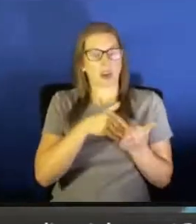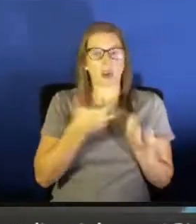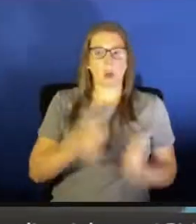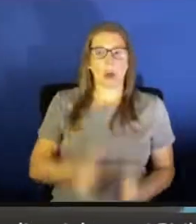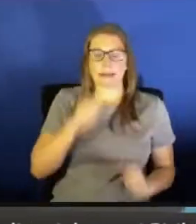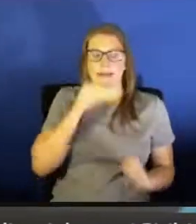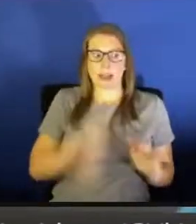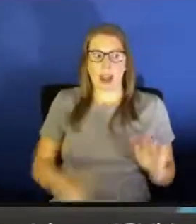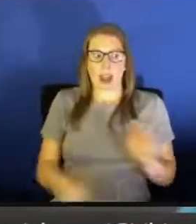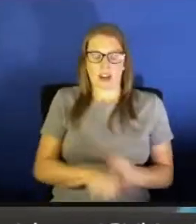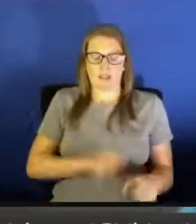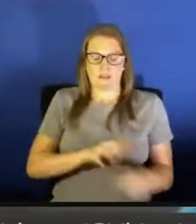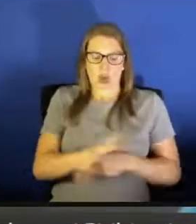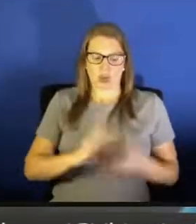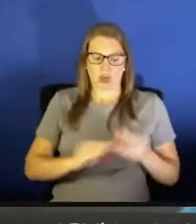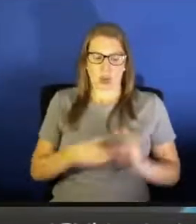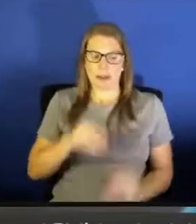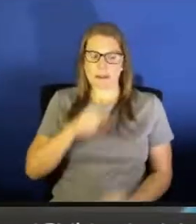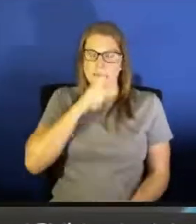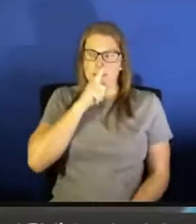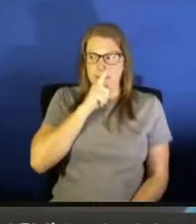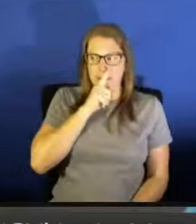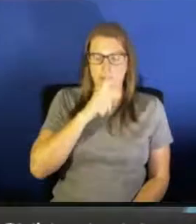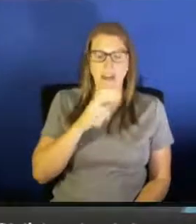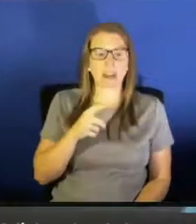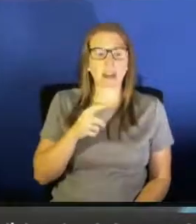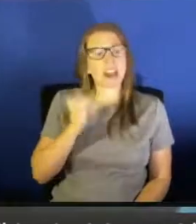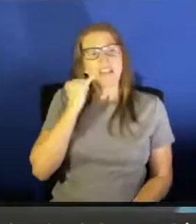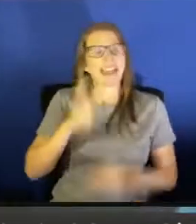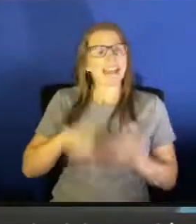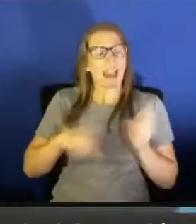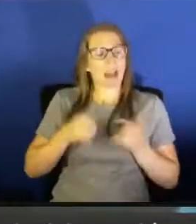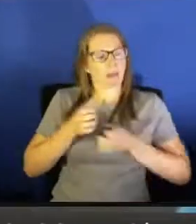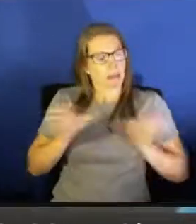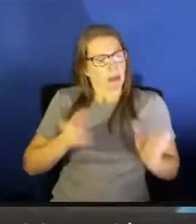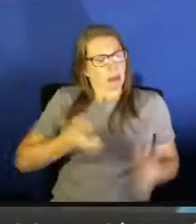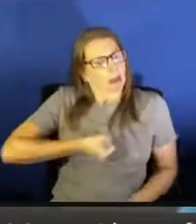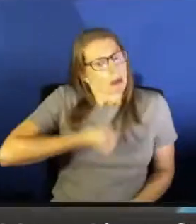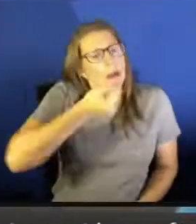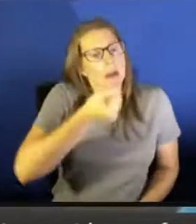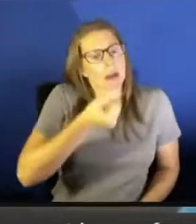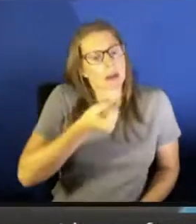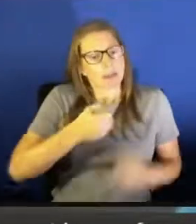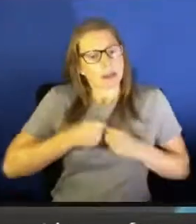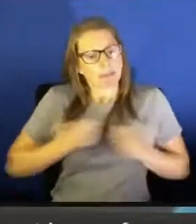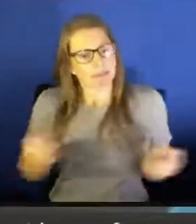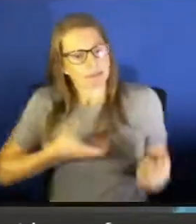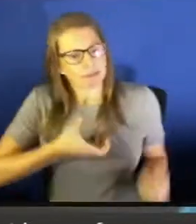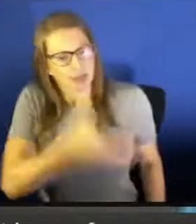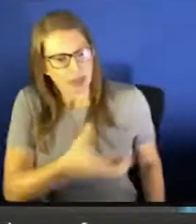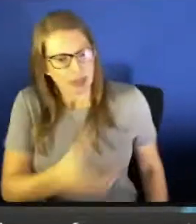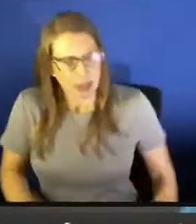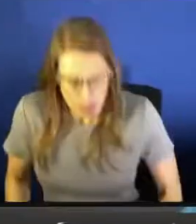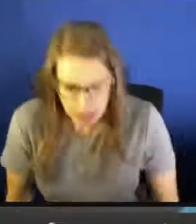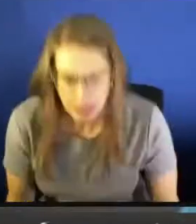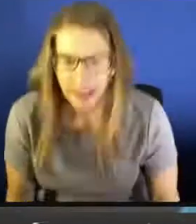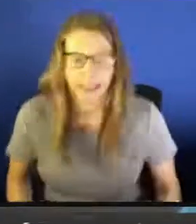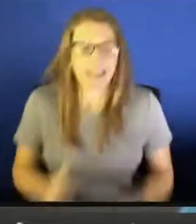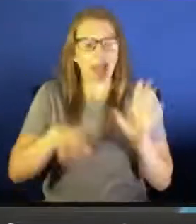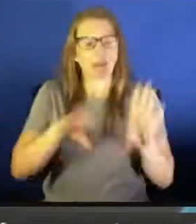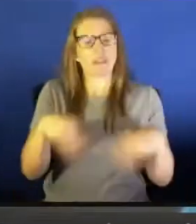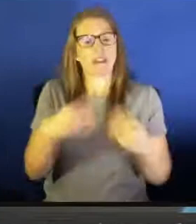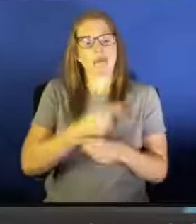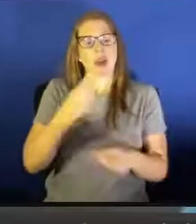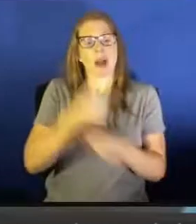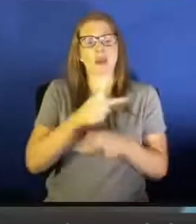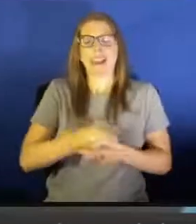full story, because not being able to give the full story will mean we're not being able to give them the full care and the proper care they need.